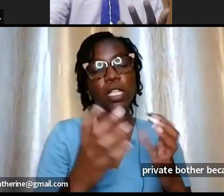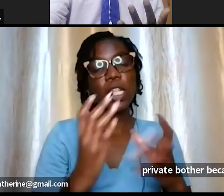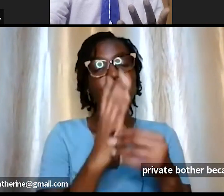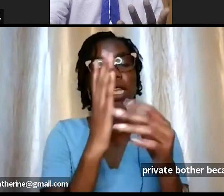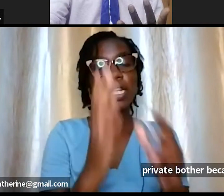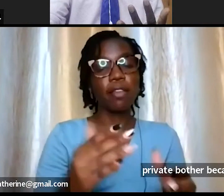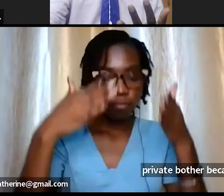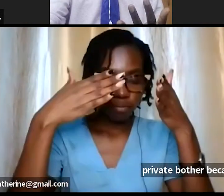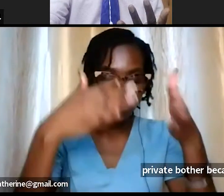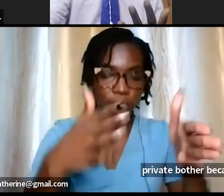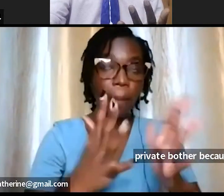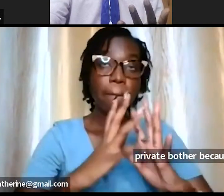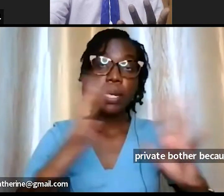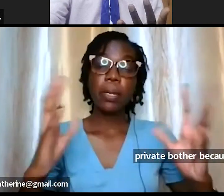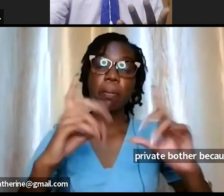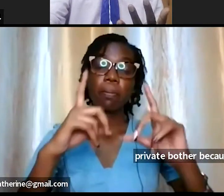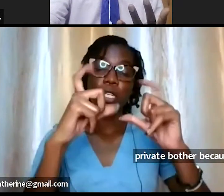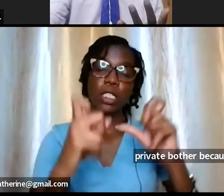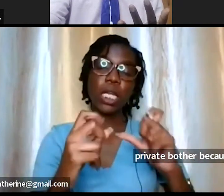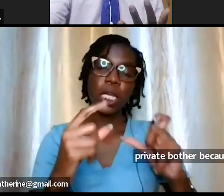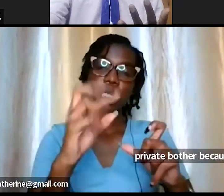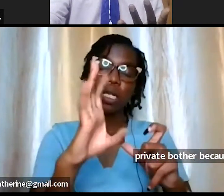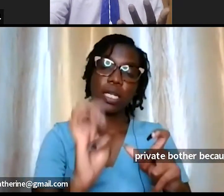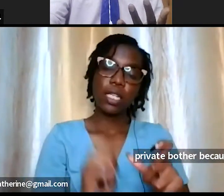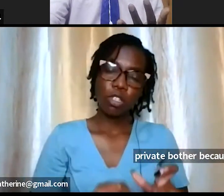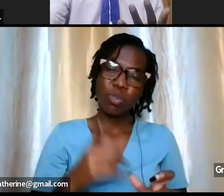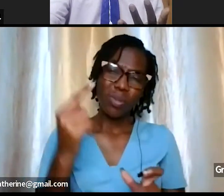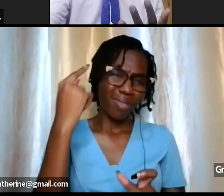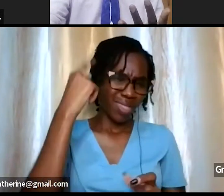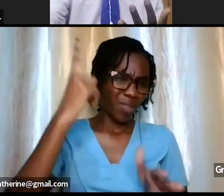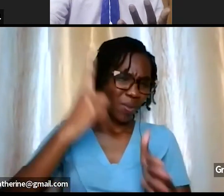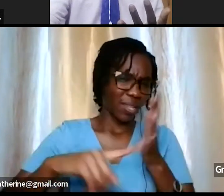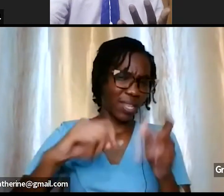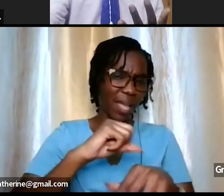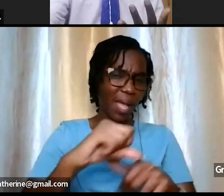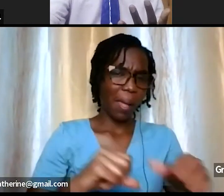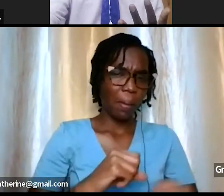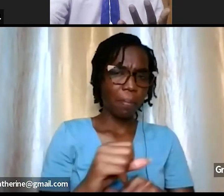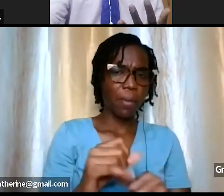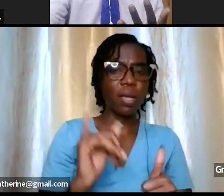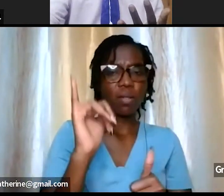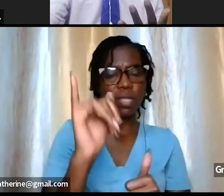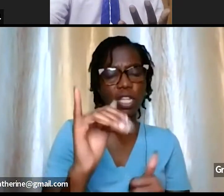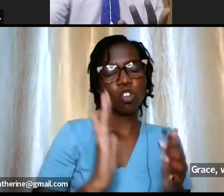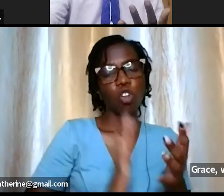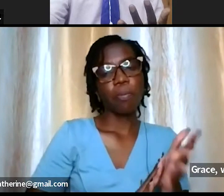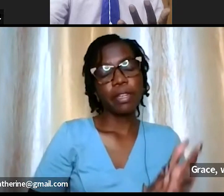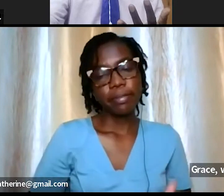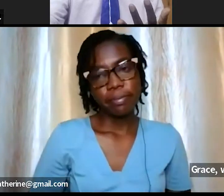picture. Grace, what is your thinking towards the same comment?